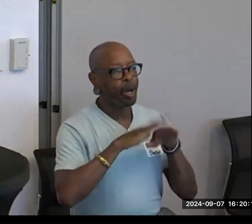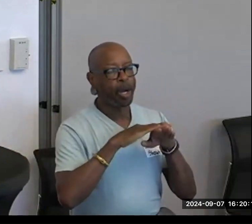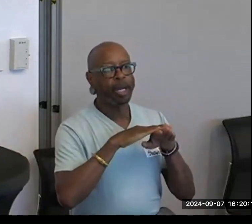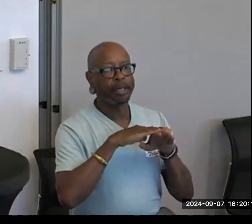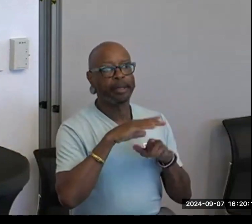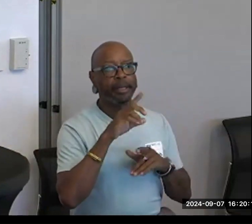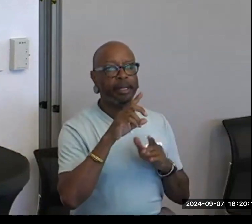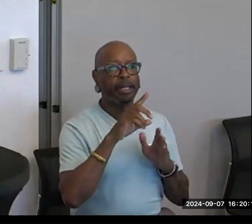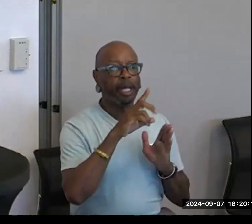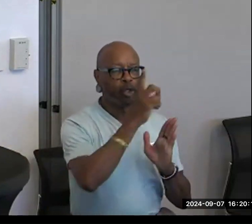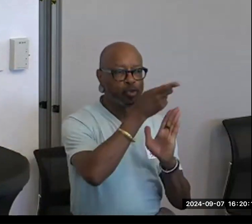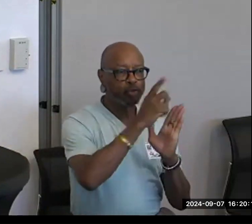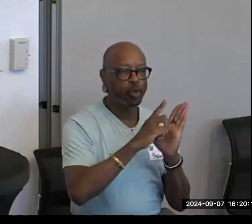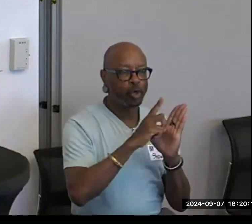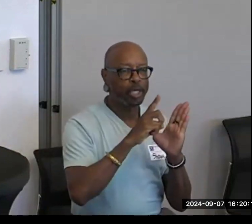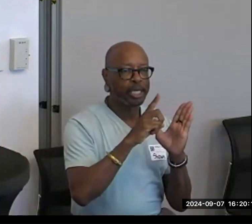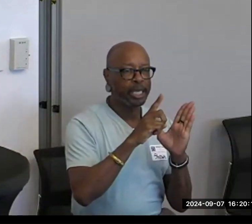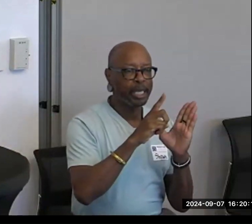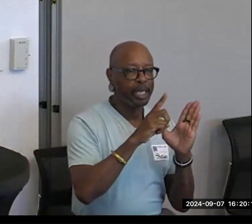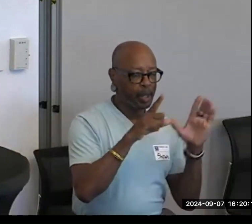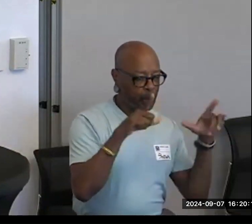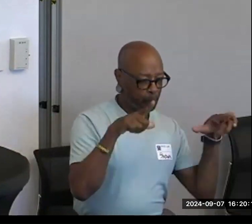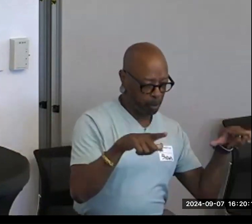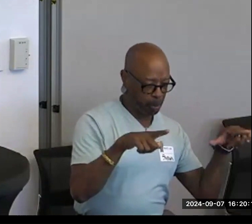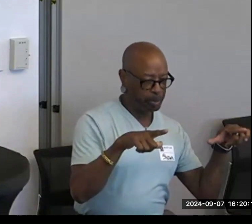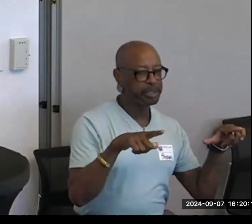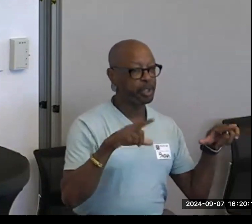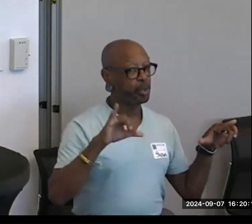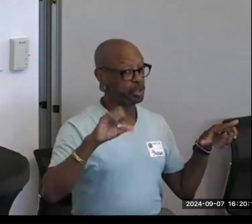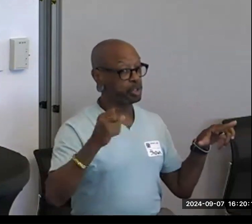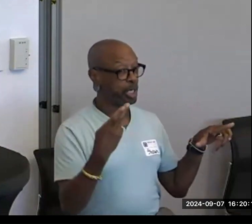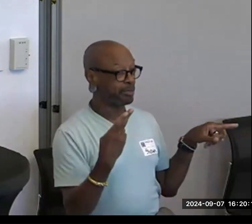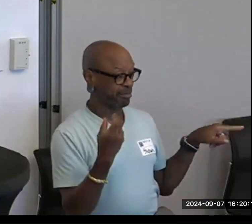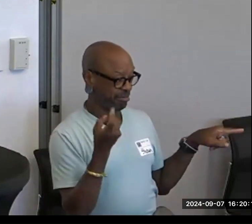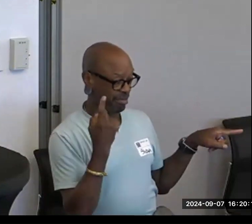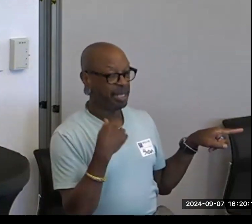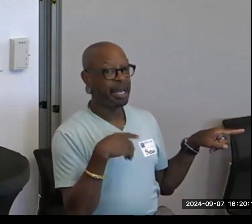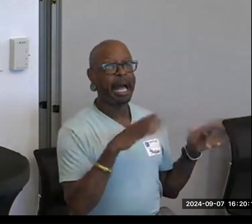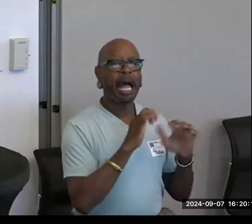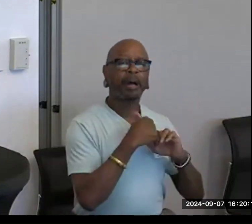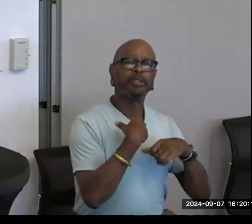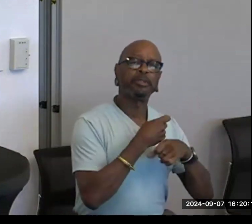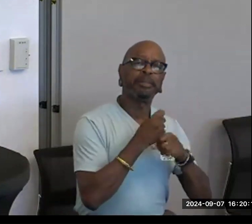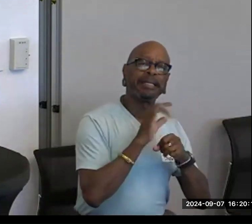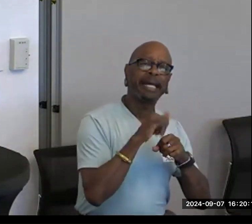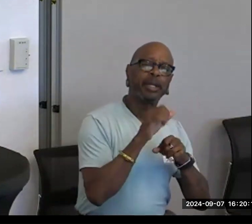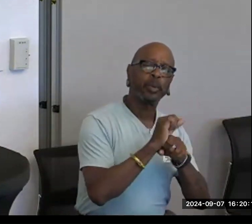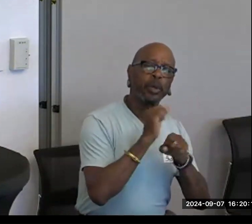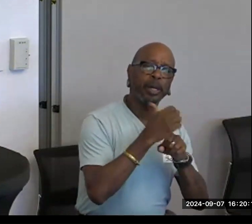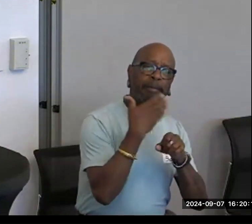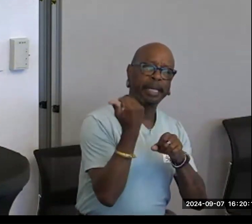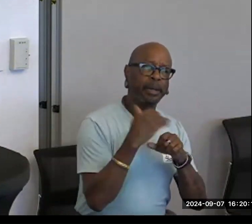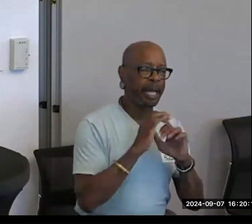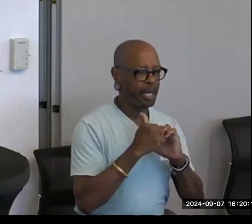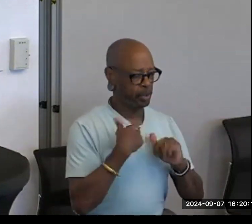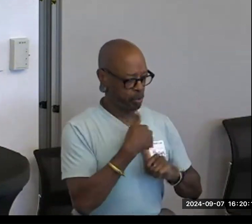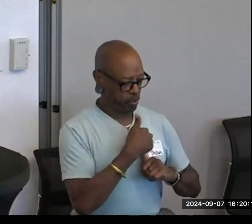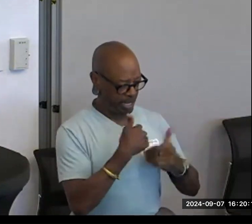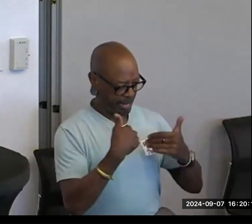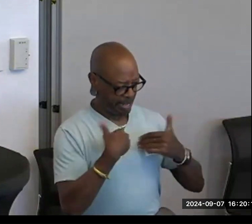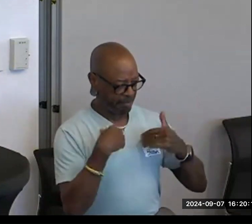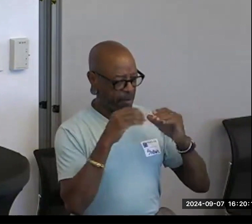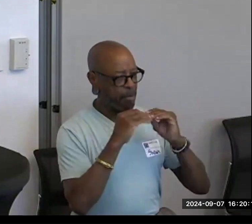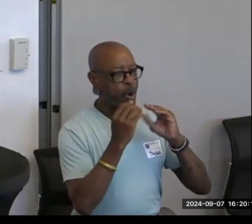and we've been talking to various people, Josh included, about how do we make that work better? How do we have a